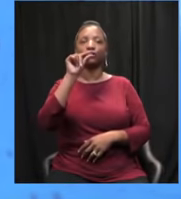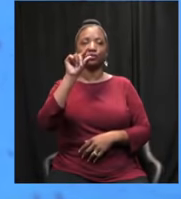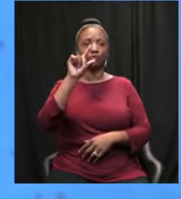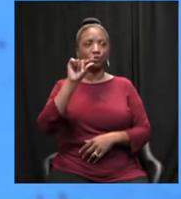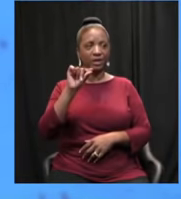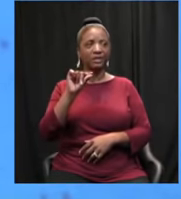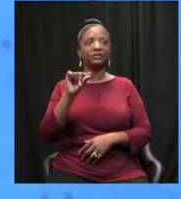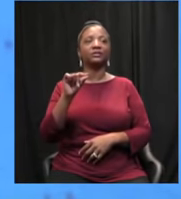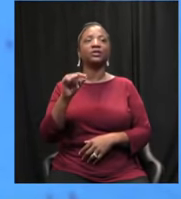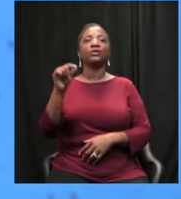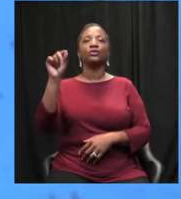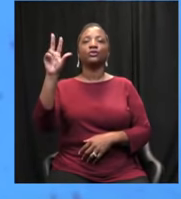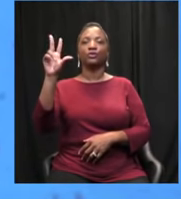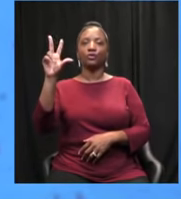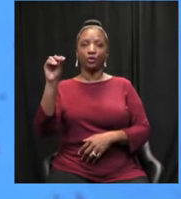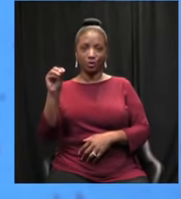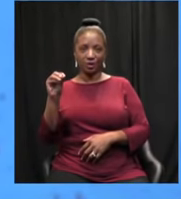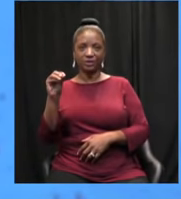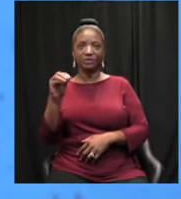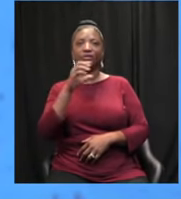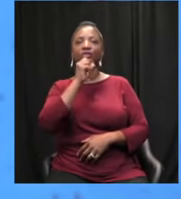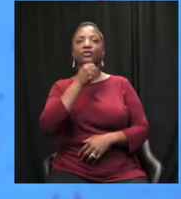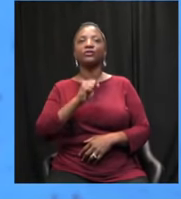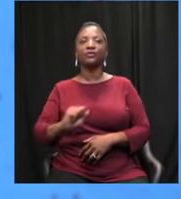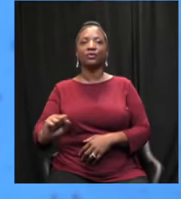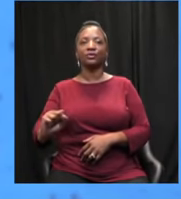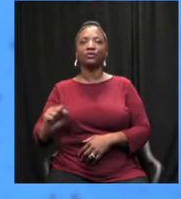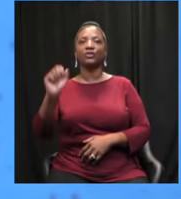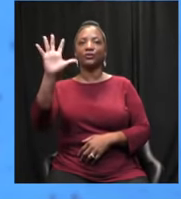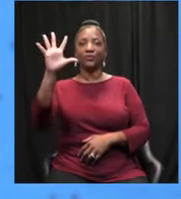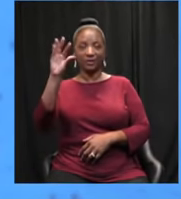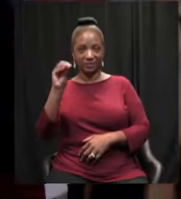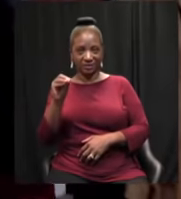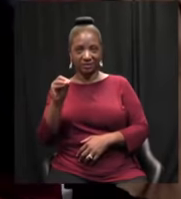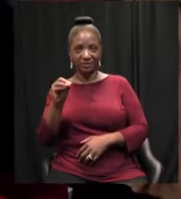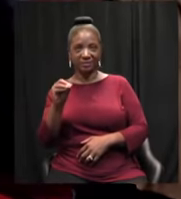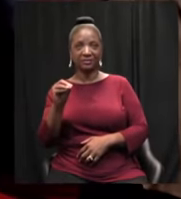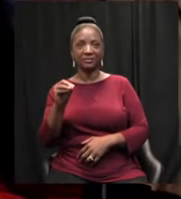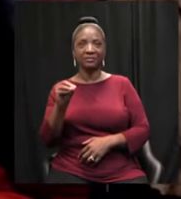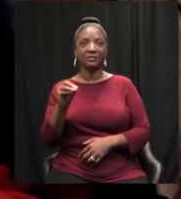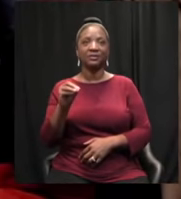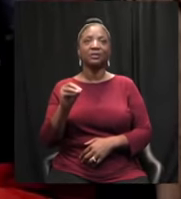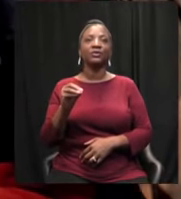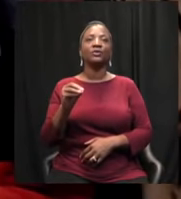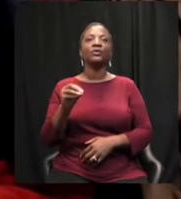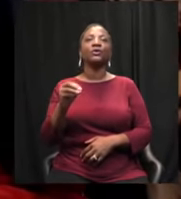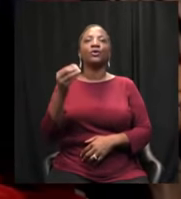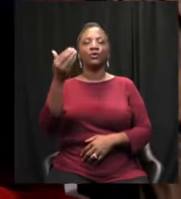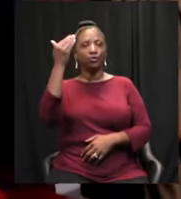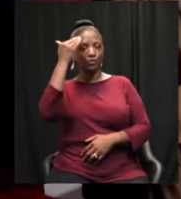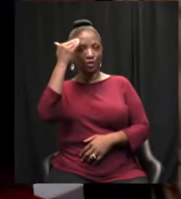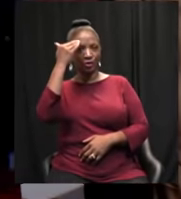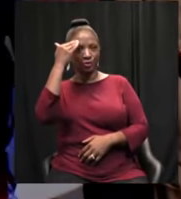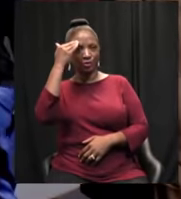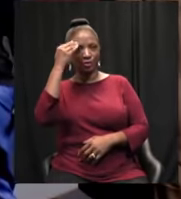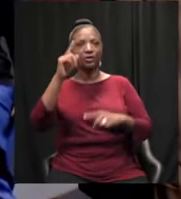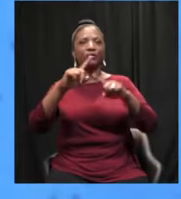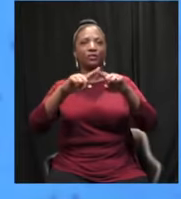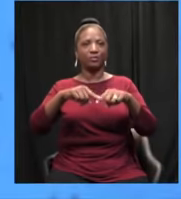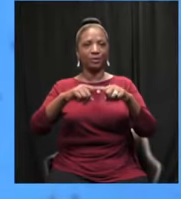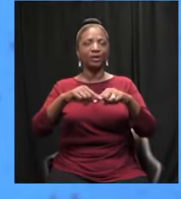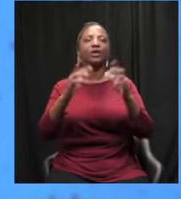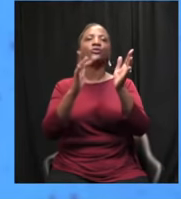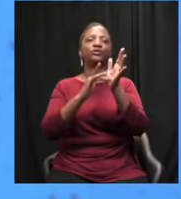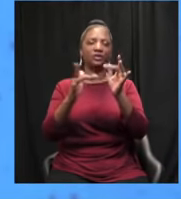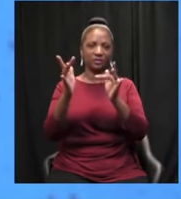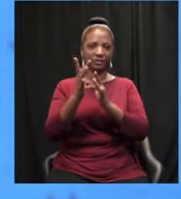You've seen Jesus in your 50s. And you can know today that when you stand with Jesus, he will stand with